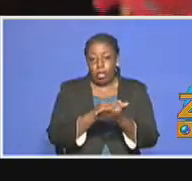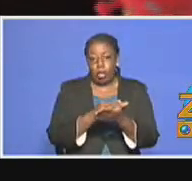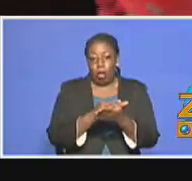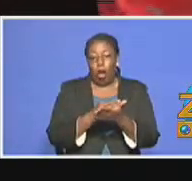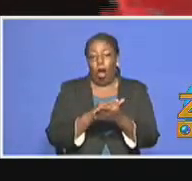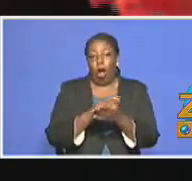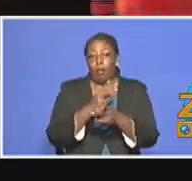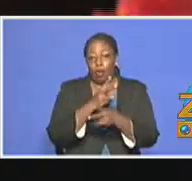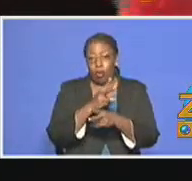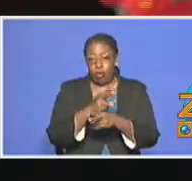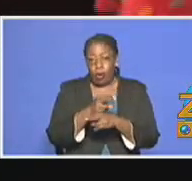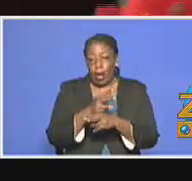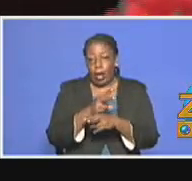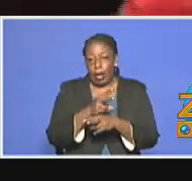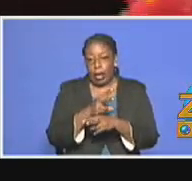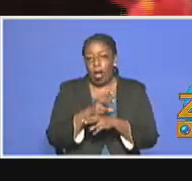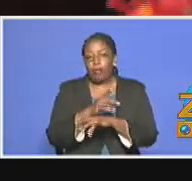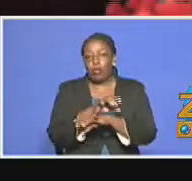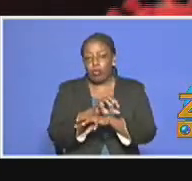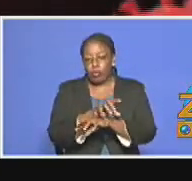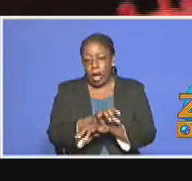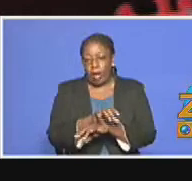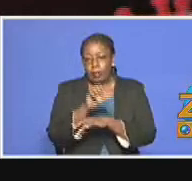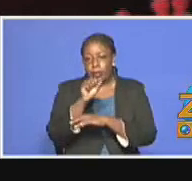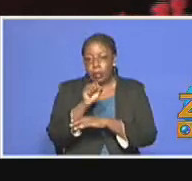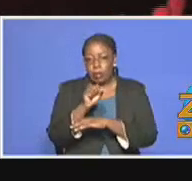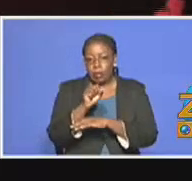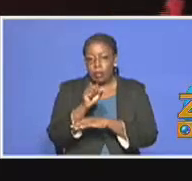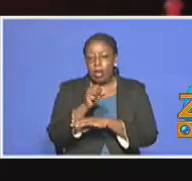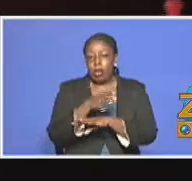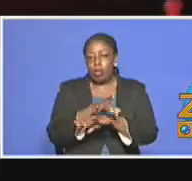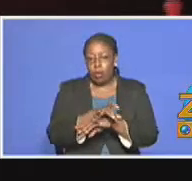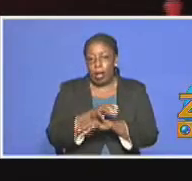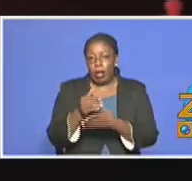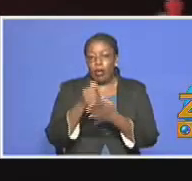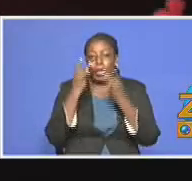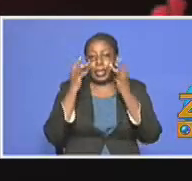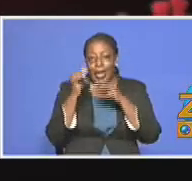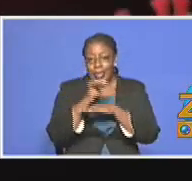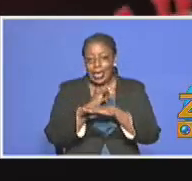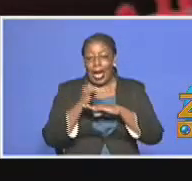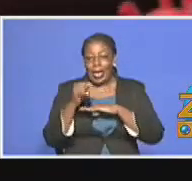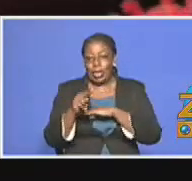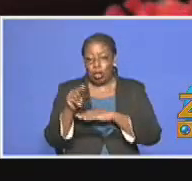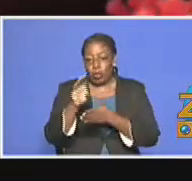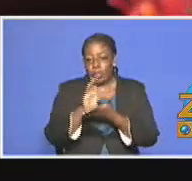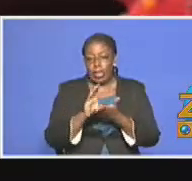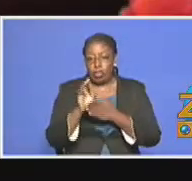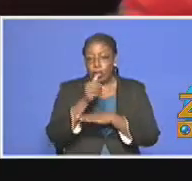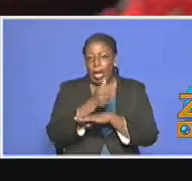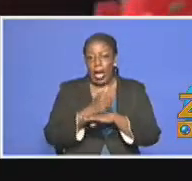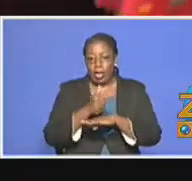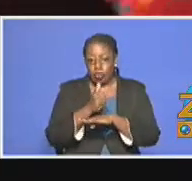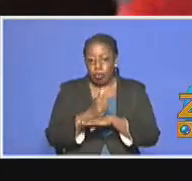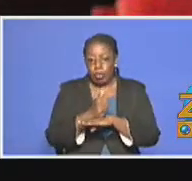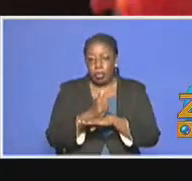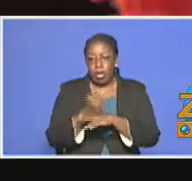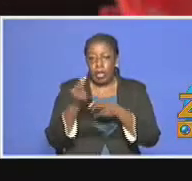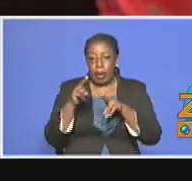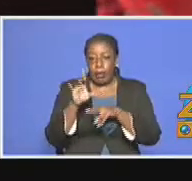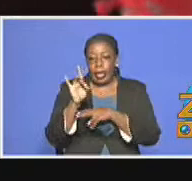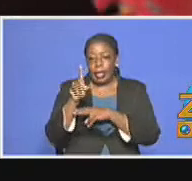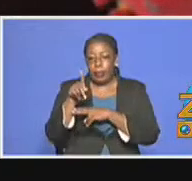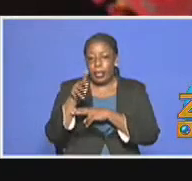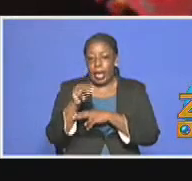hours as well as in South Andros. Crab harvesting on Cat Island and in North and Central Andros can take place between